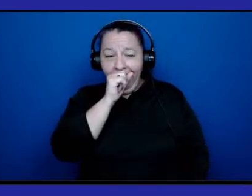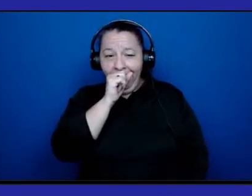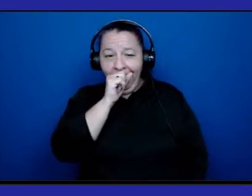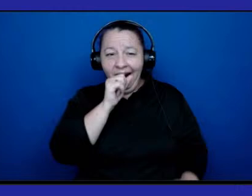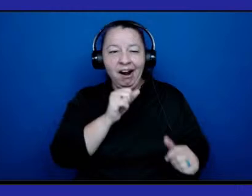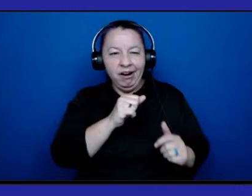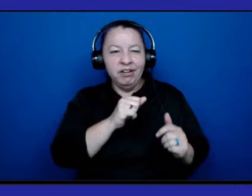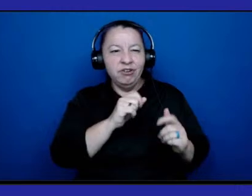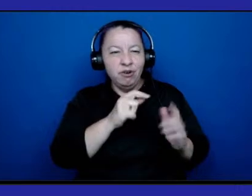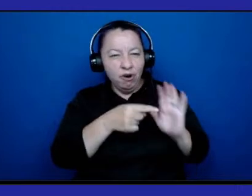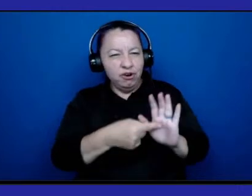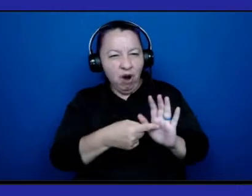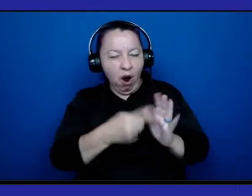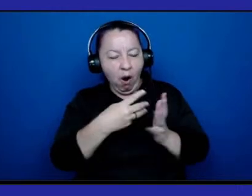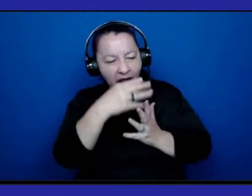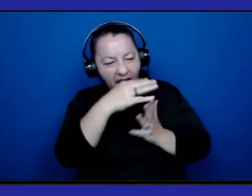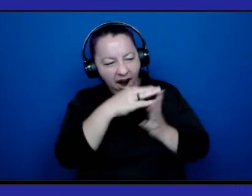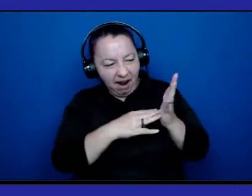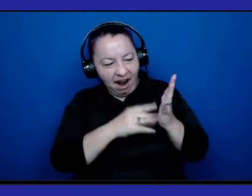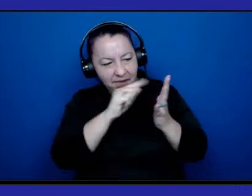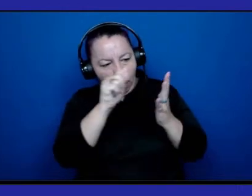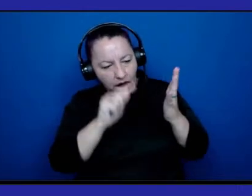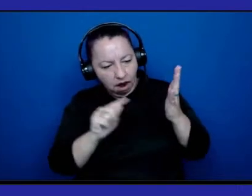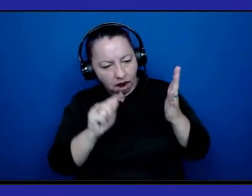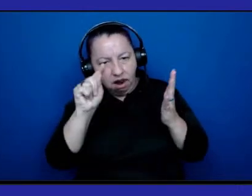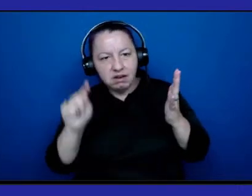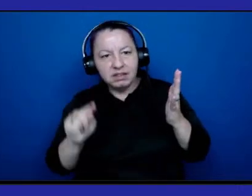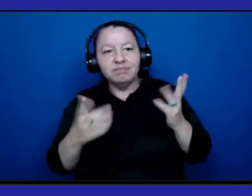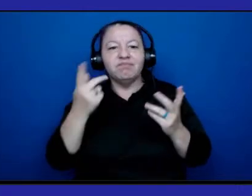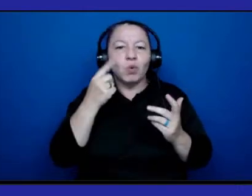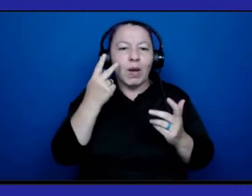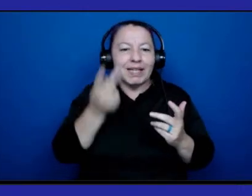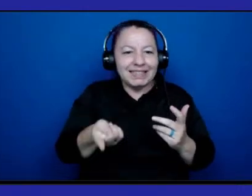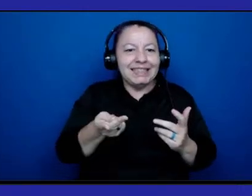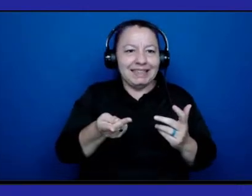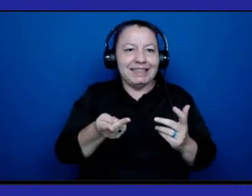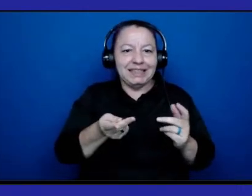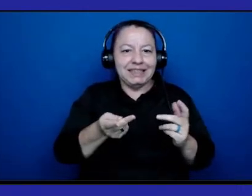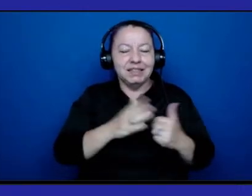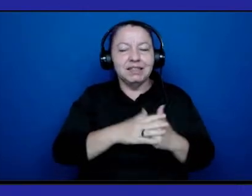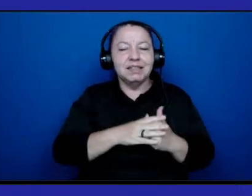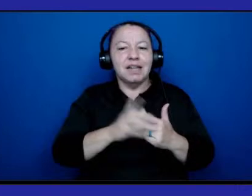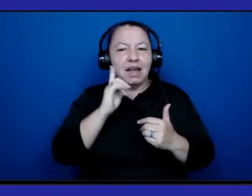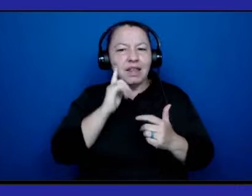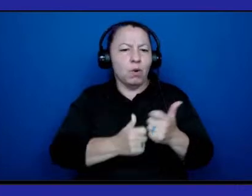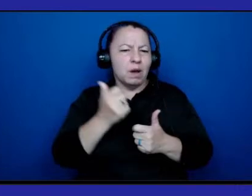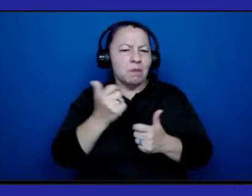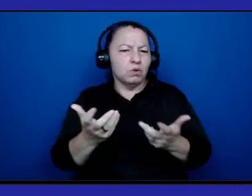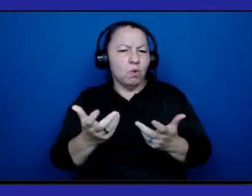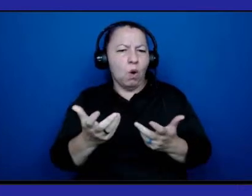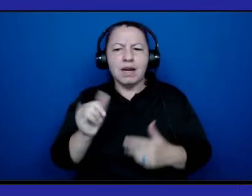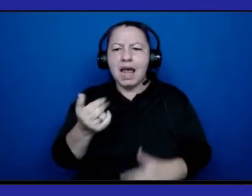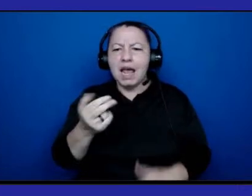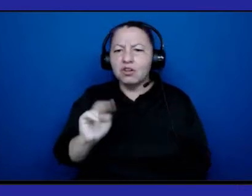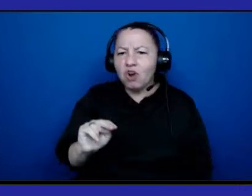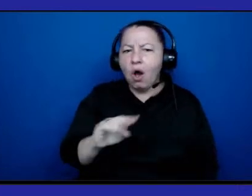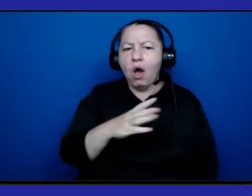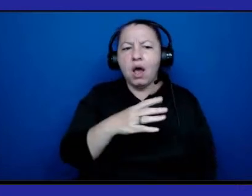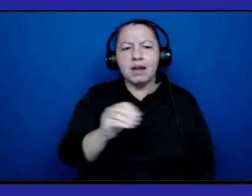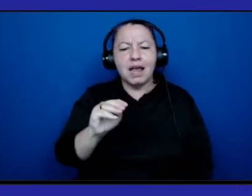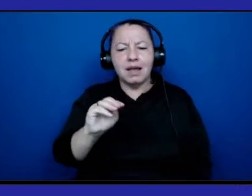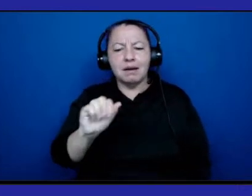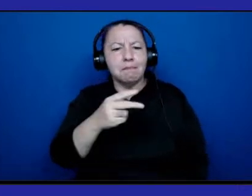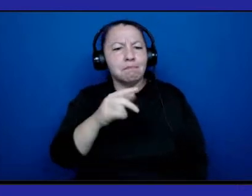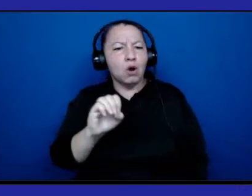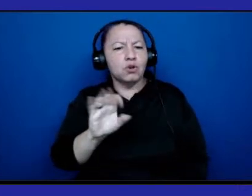plot, I think what we most want, and John and Margie and her staff have been very good